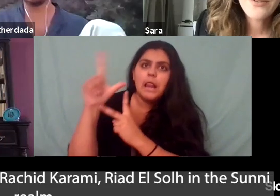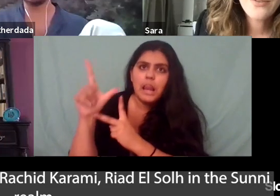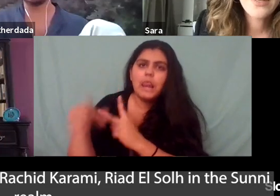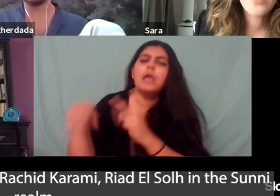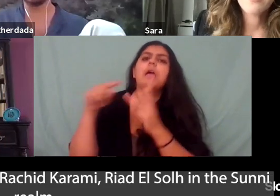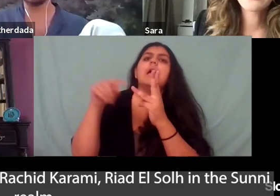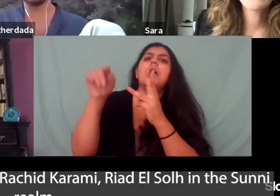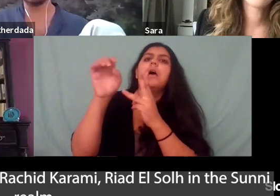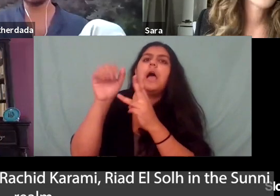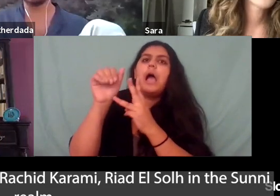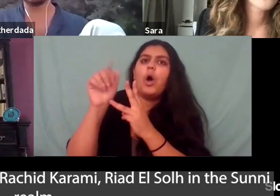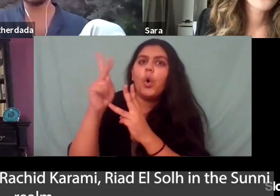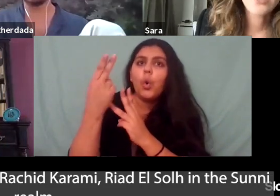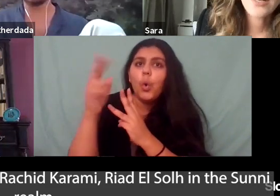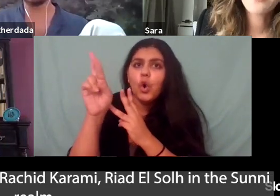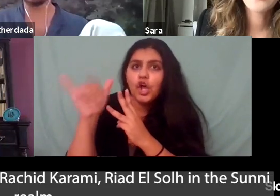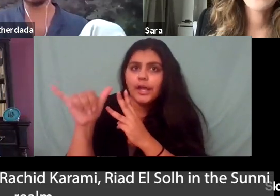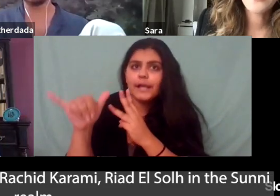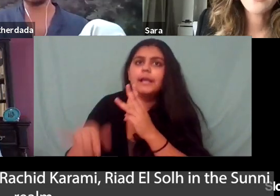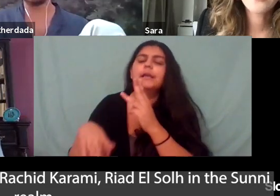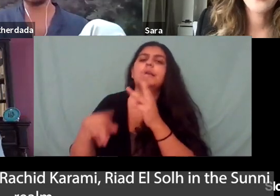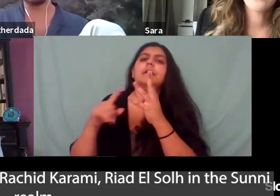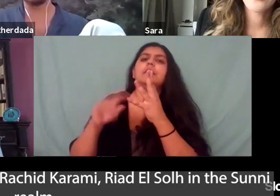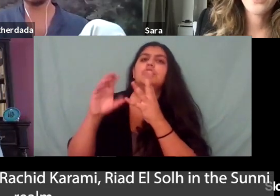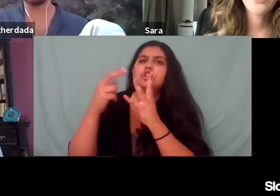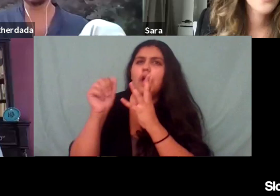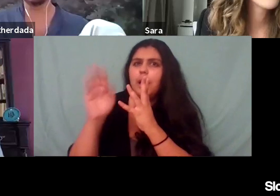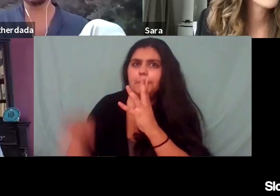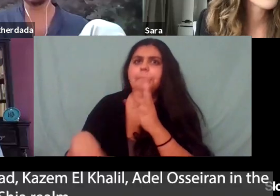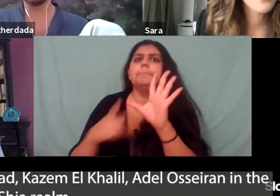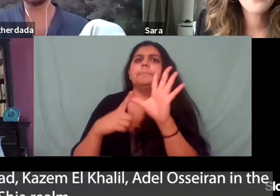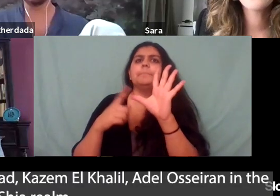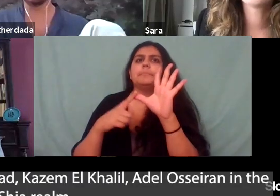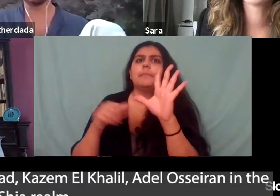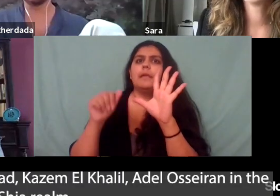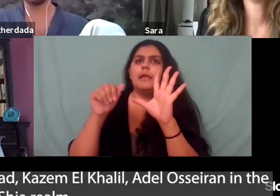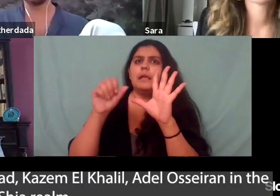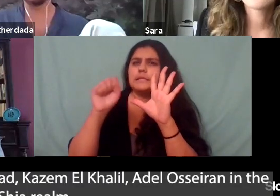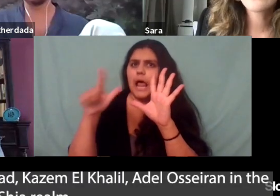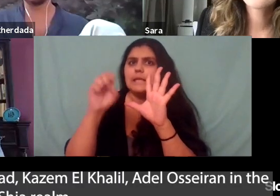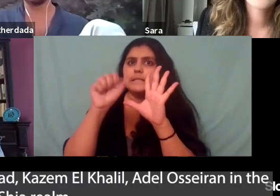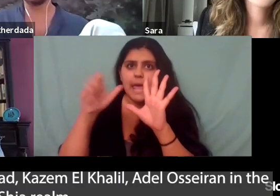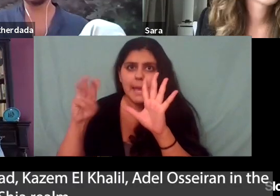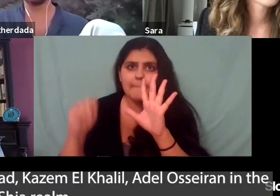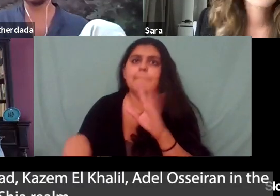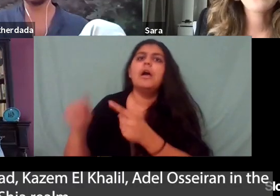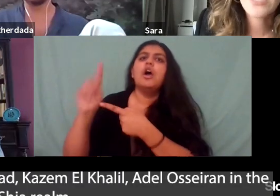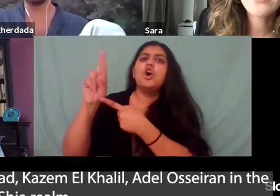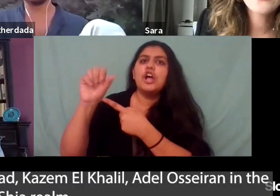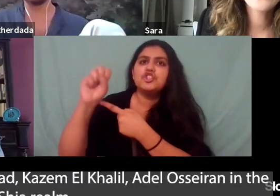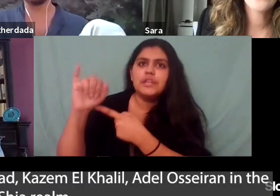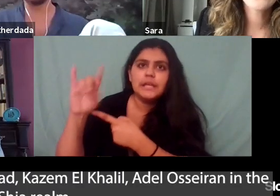Abdallah Liefi, Salib Slim, Rashid Karami, Riyad Saleh in the Sunni realm, Sabri Hmedi, Kamil Al-As'ad,